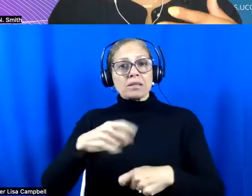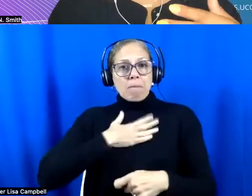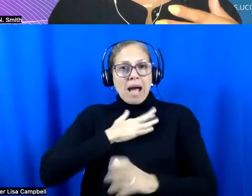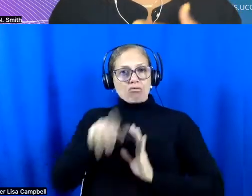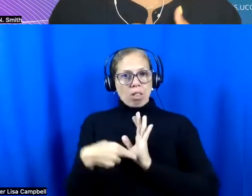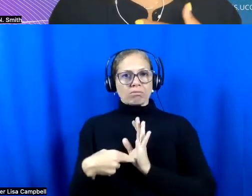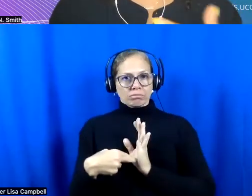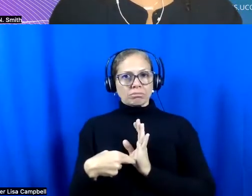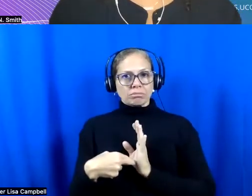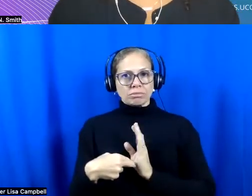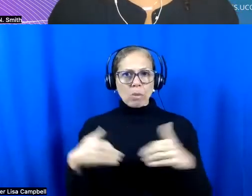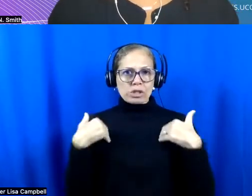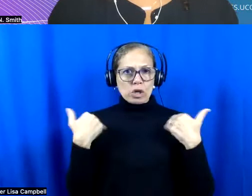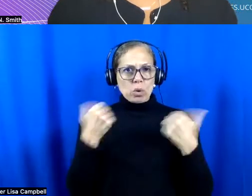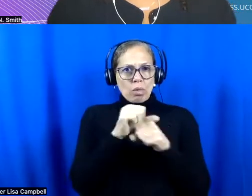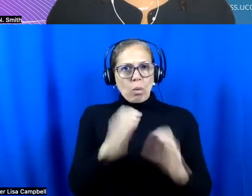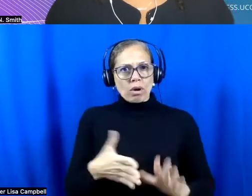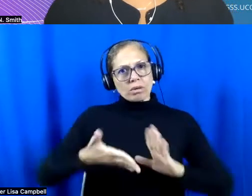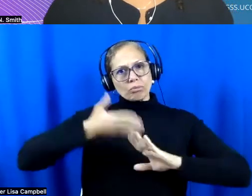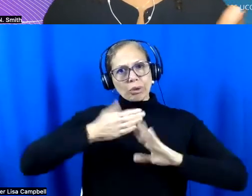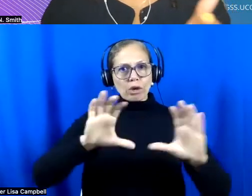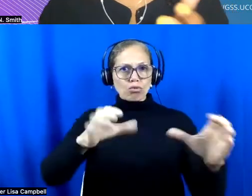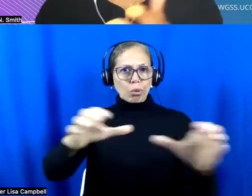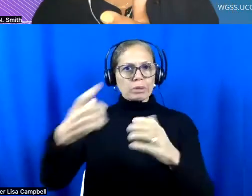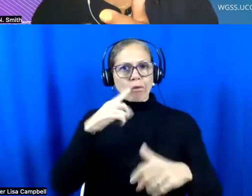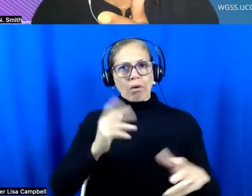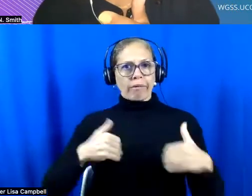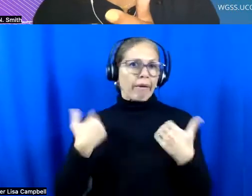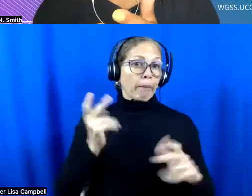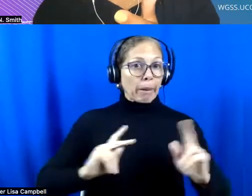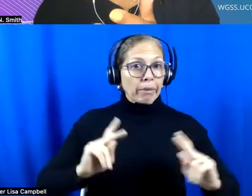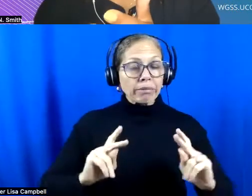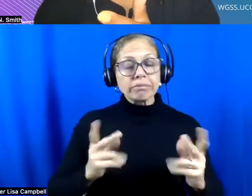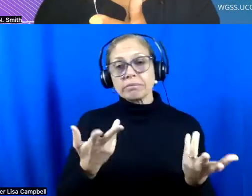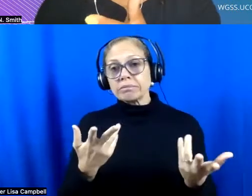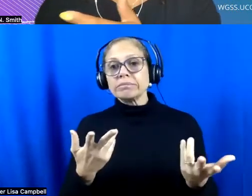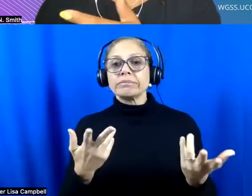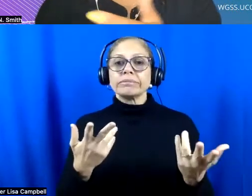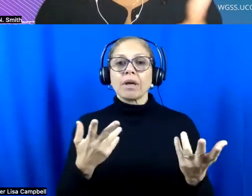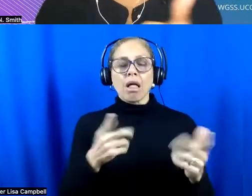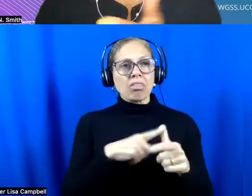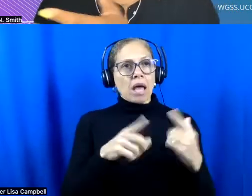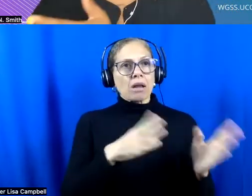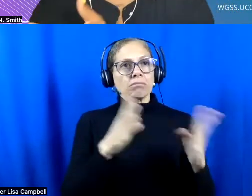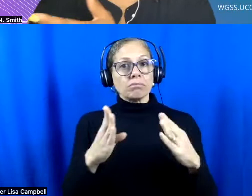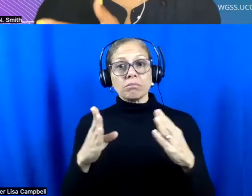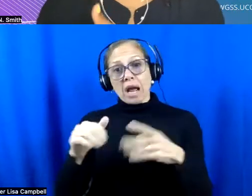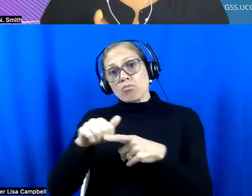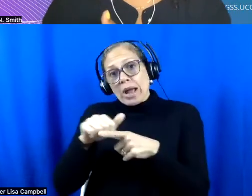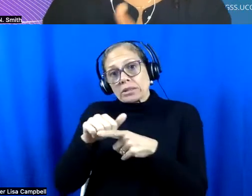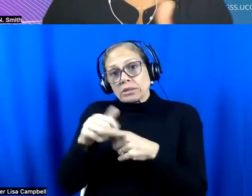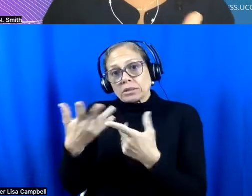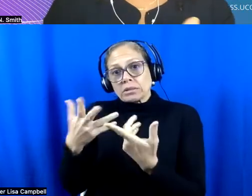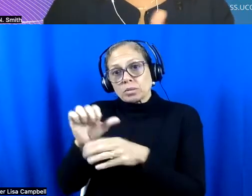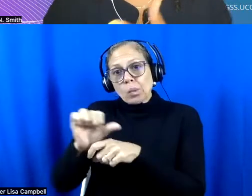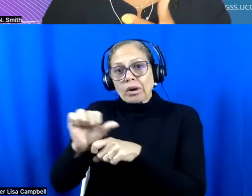was a youth worker running groups of young people, and then, you know, aged out of that, but also practiced out of that. They were